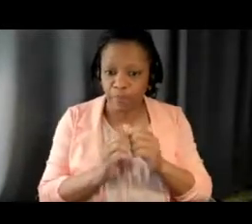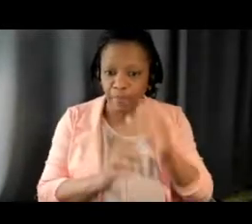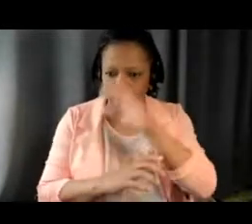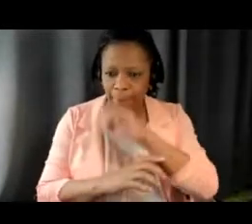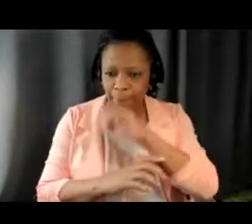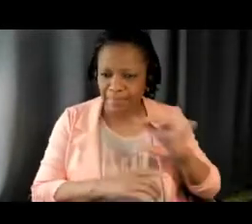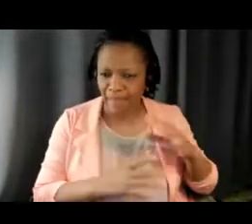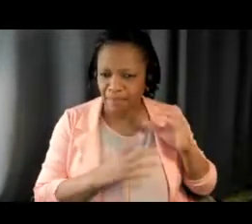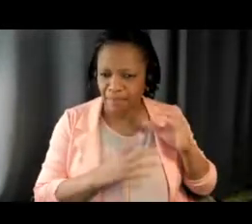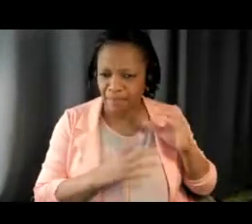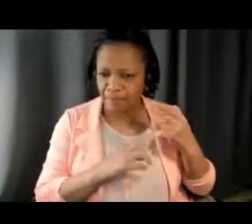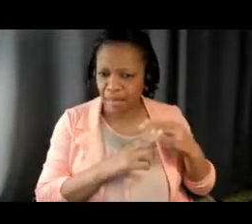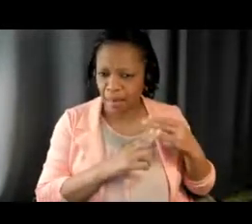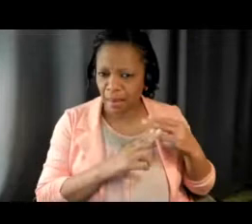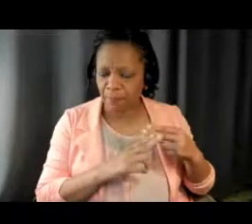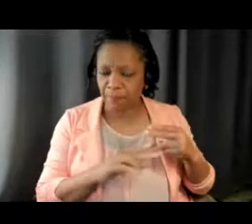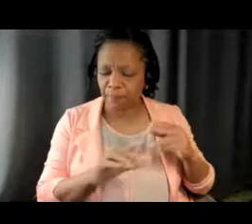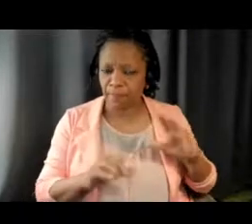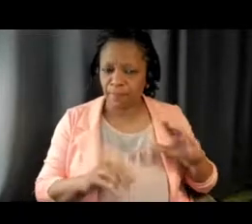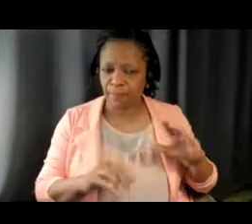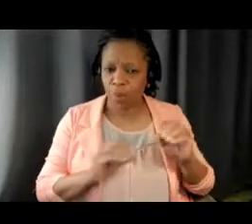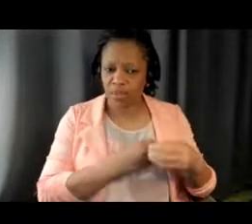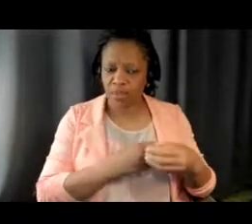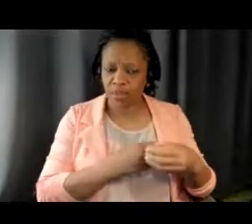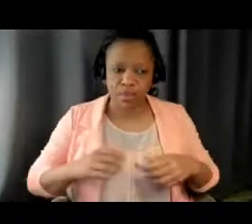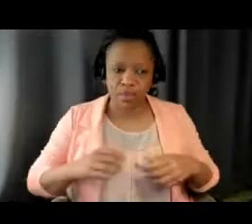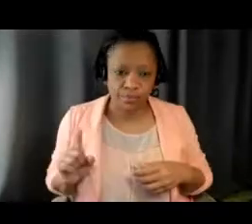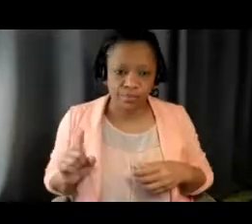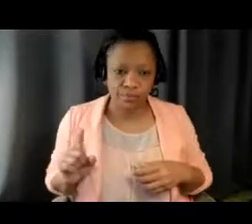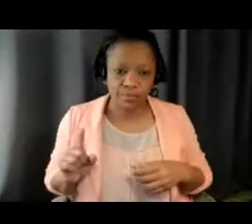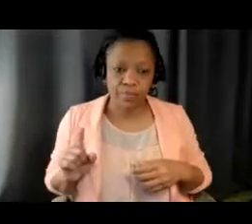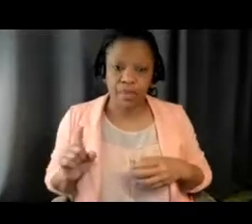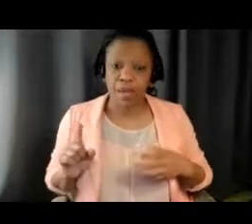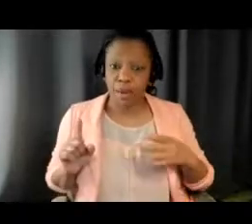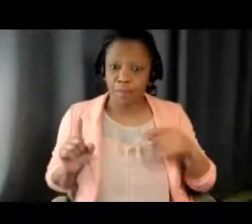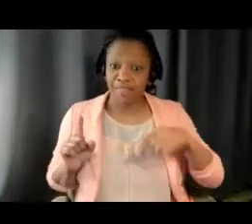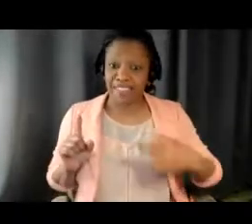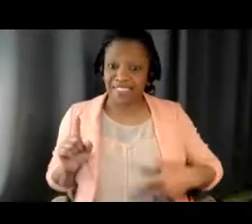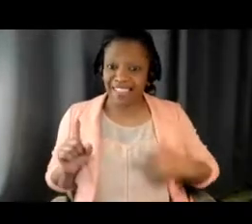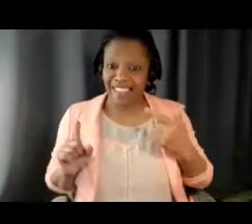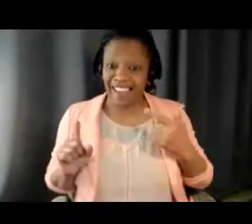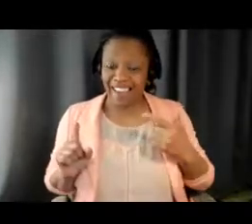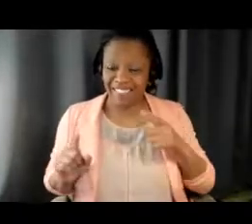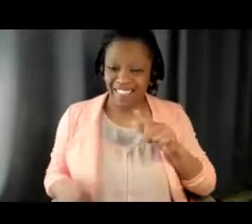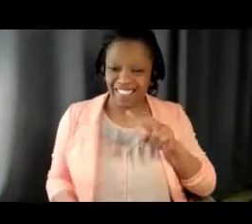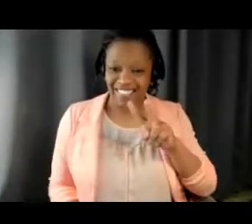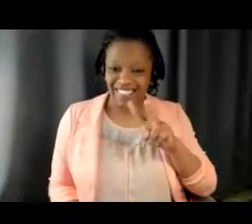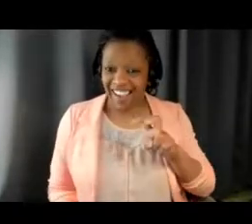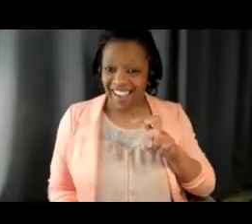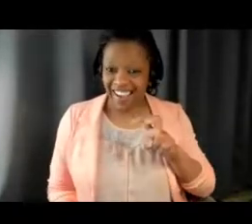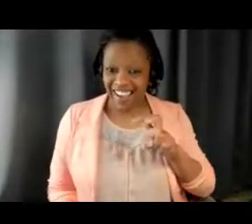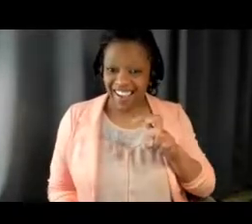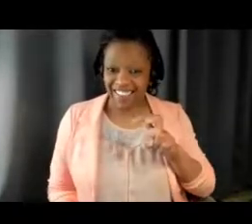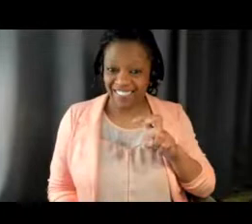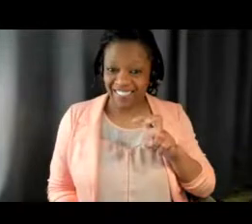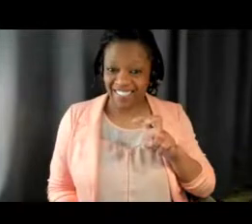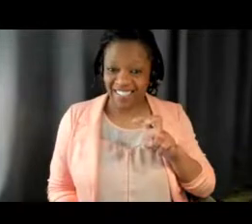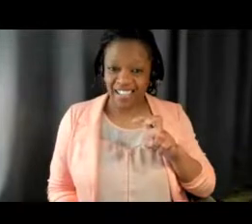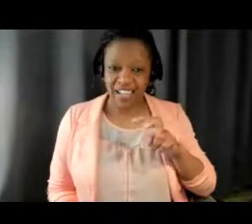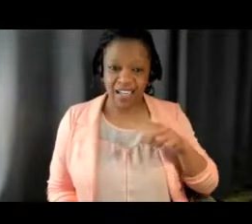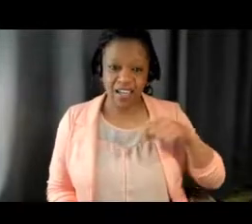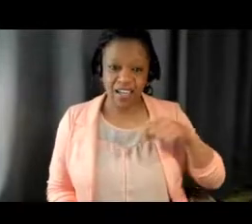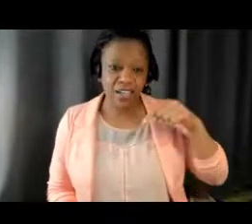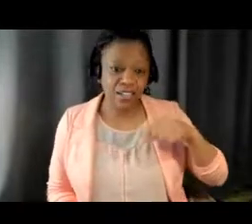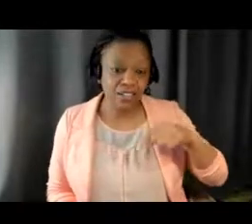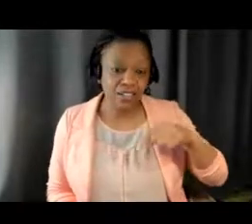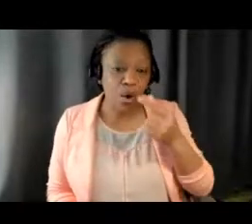in the Fresh Market Edition. We're coming to you live from 67 Racine at the site of the IMAN